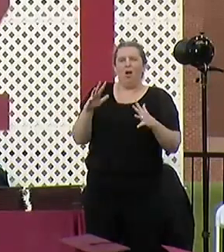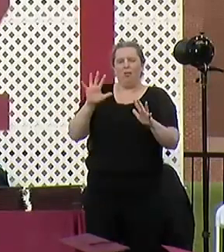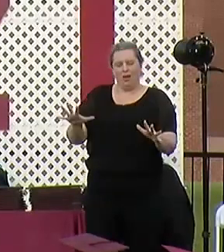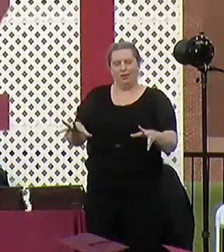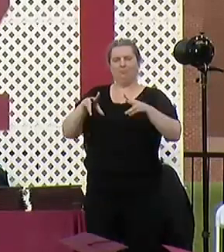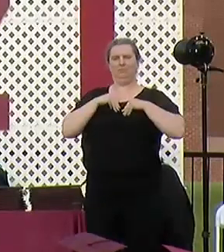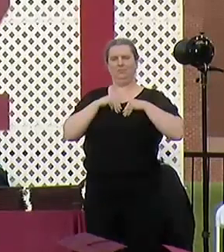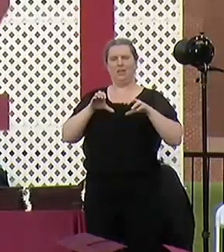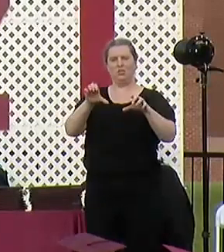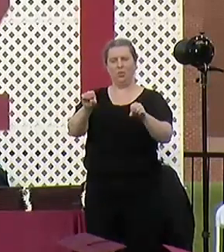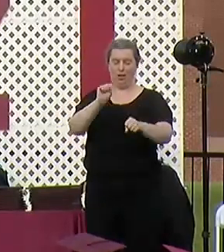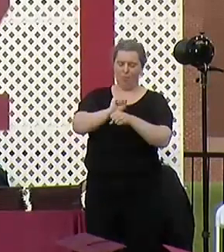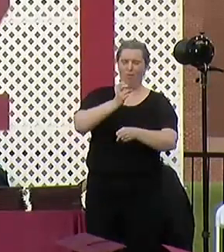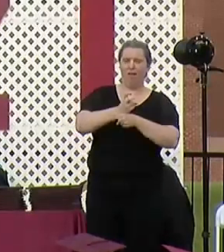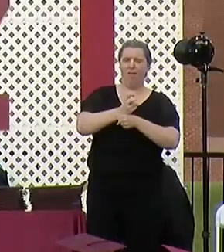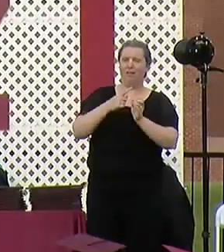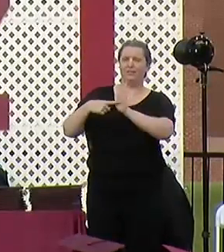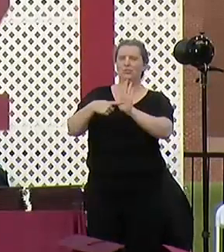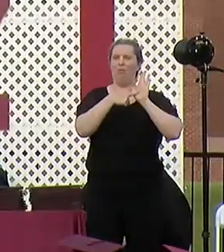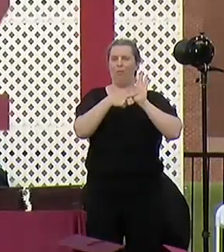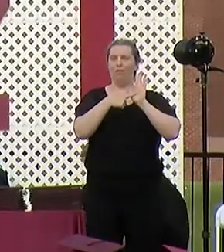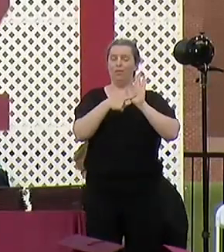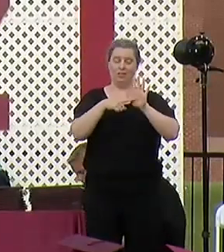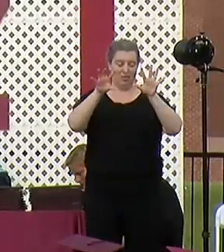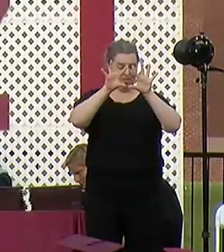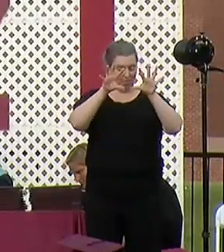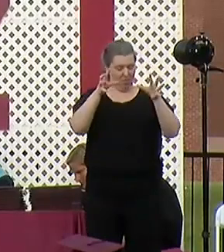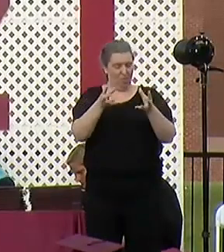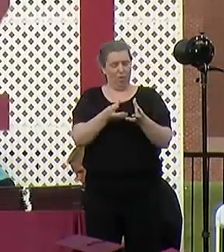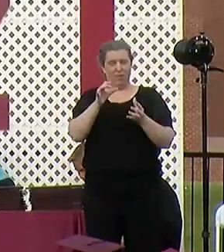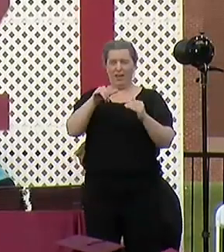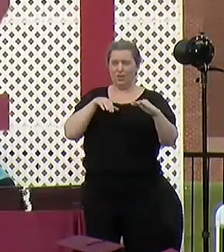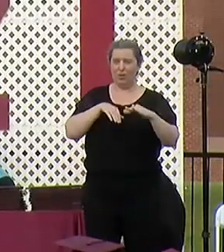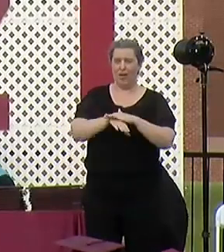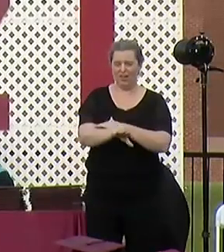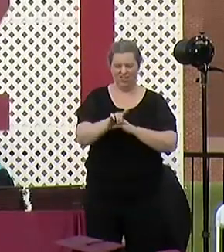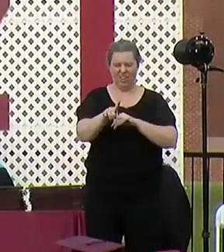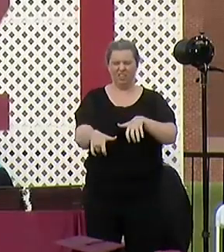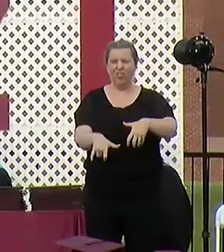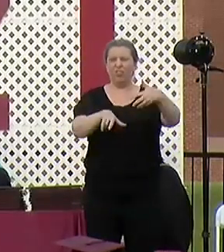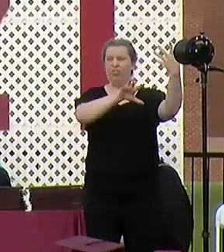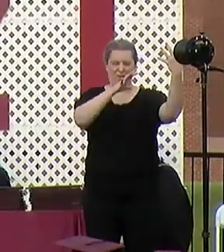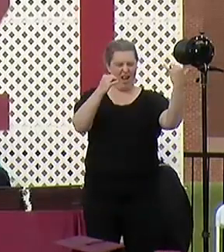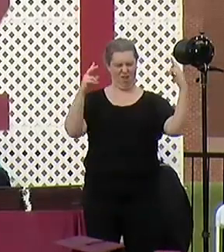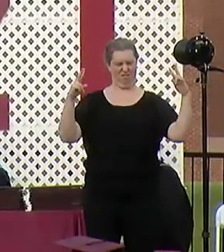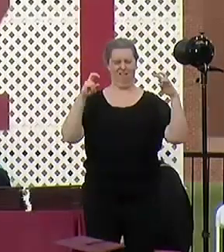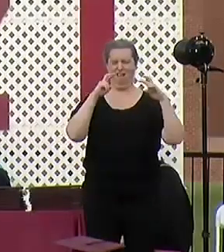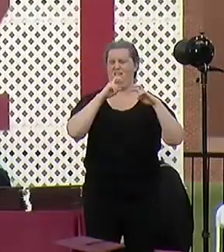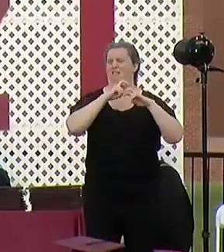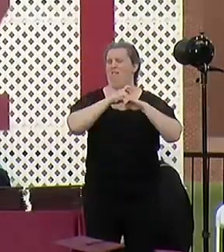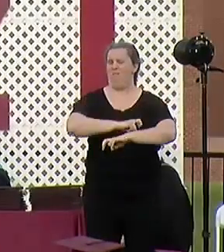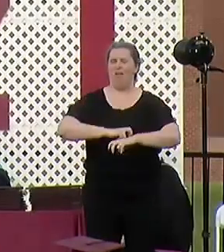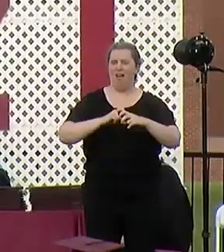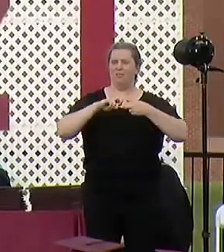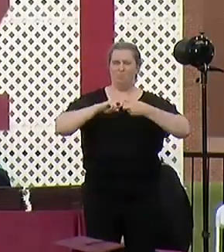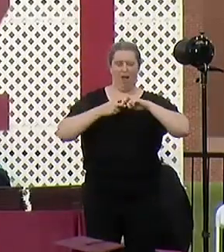work hard. And more importantly, because the world into which you embark is a mess of complex problems we